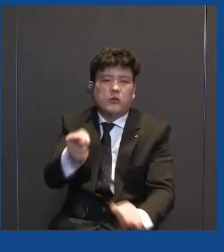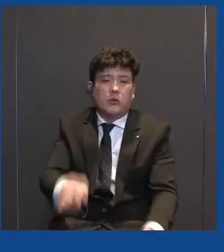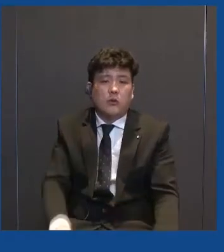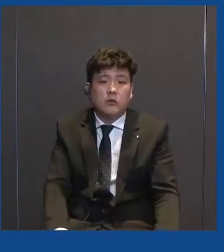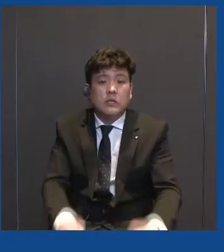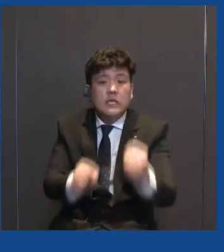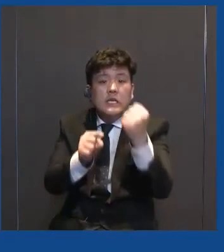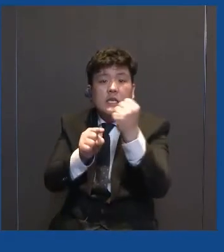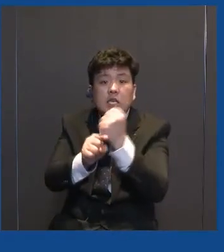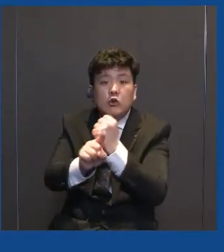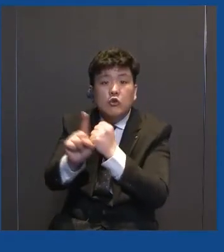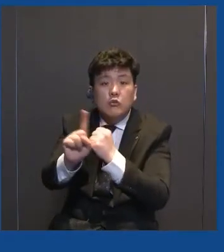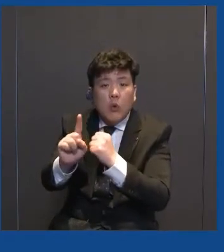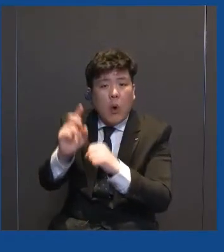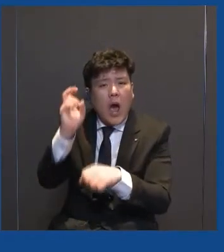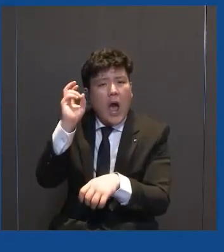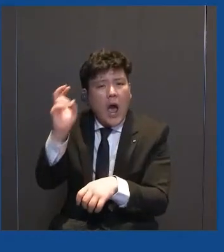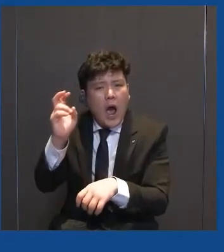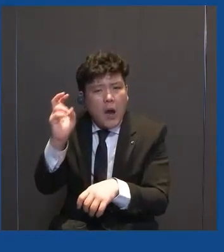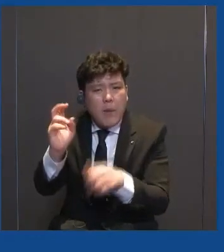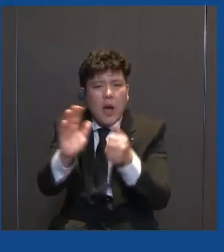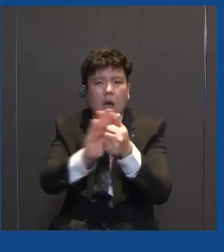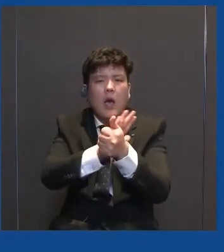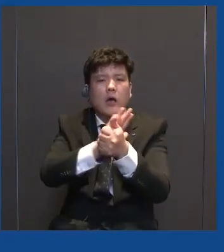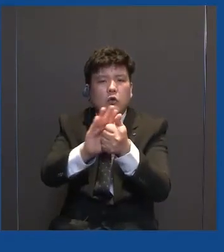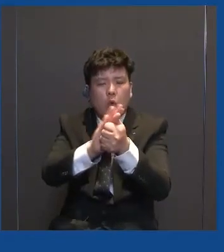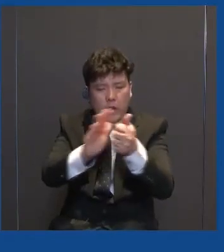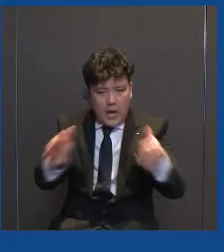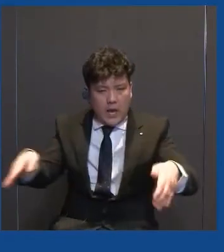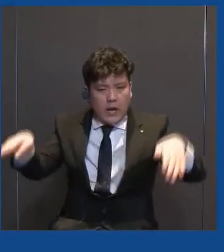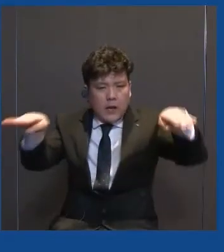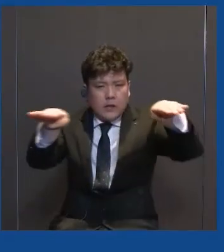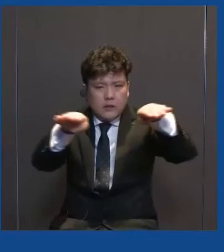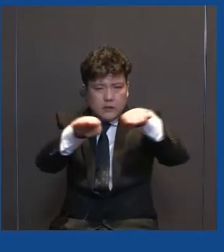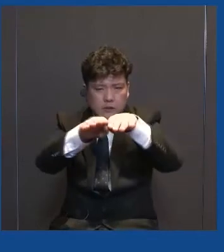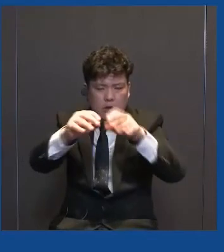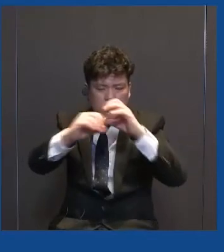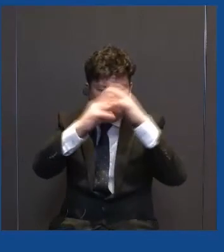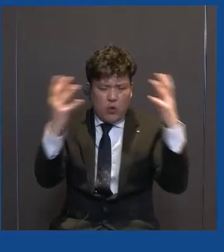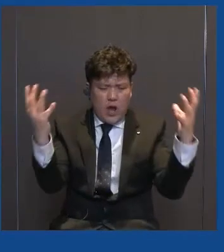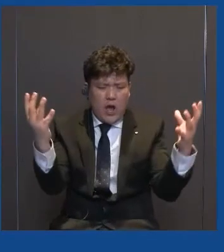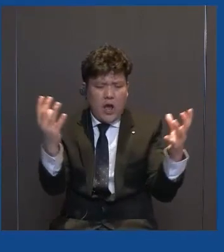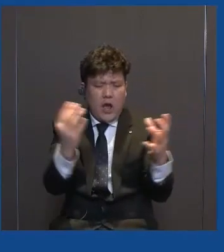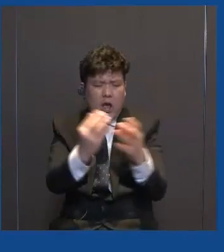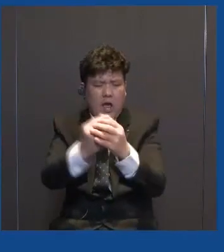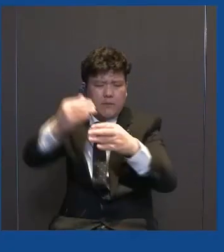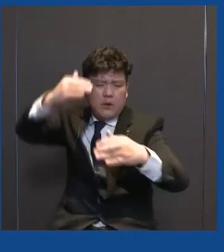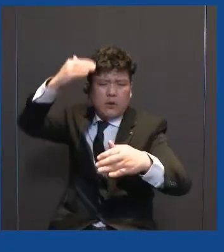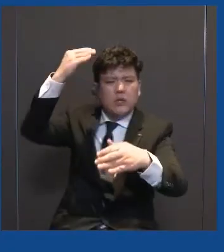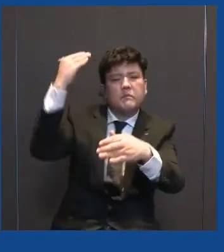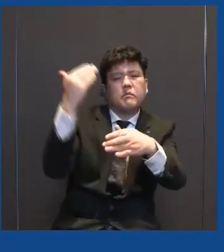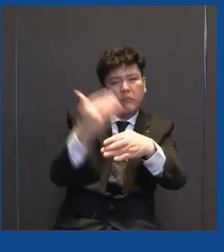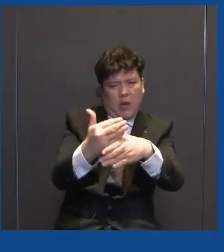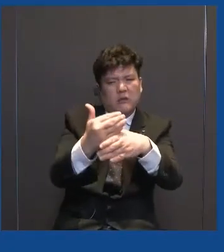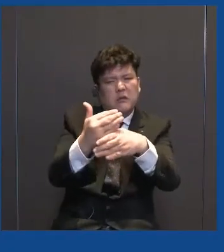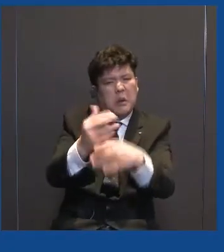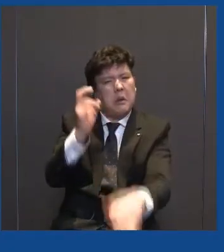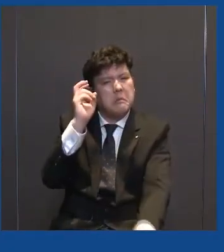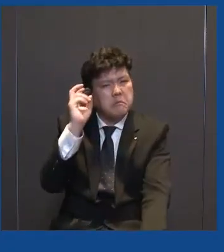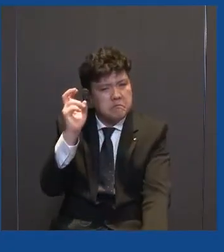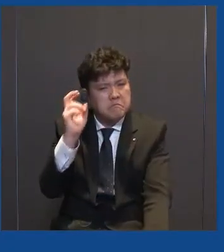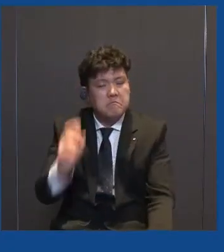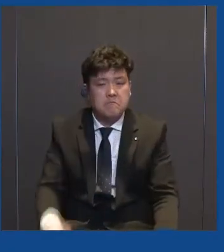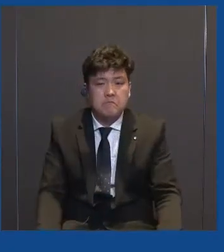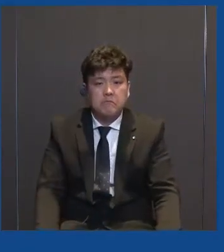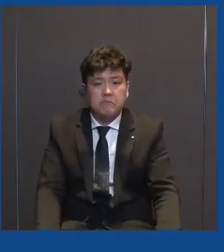of nursing homes during the first wave of the pandemic. And that's where we need to, of